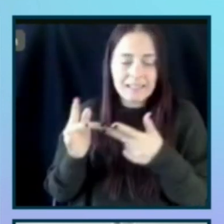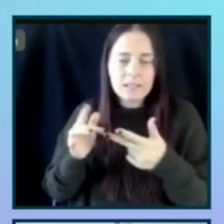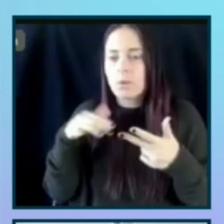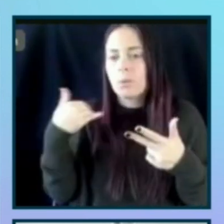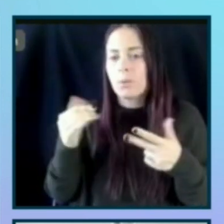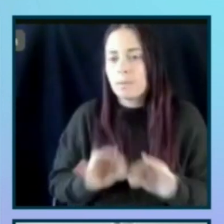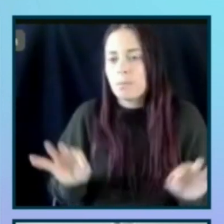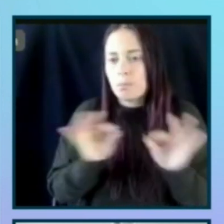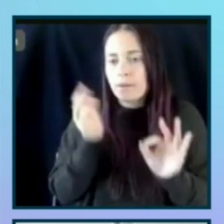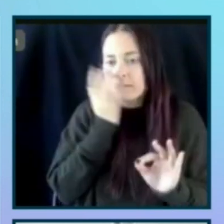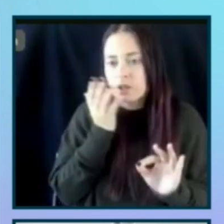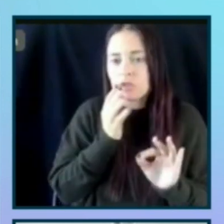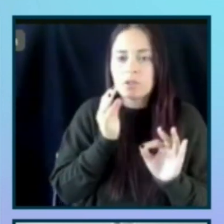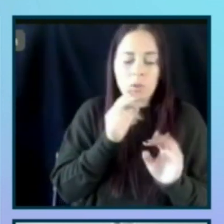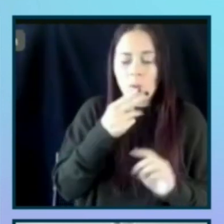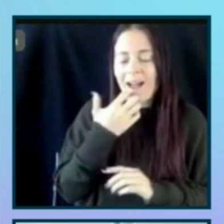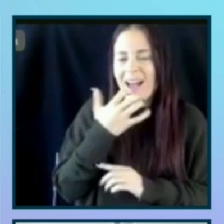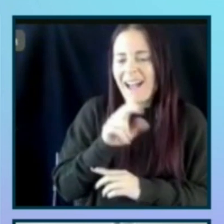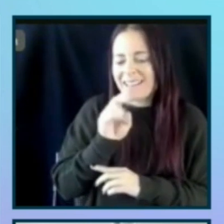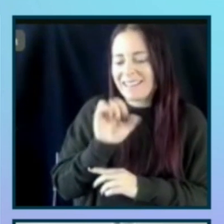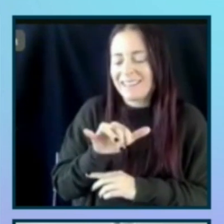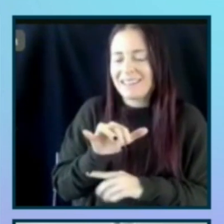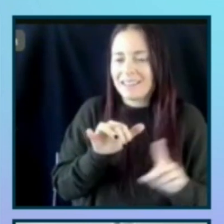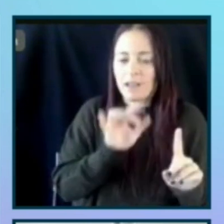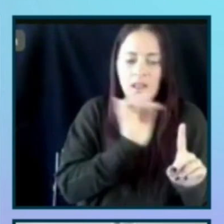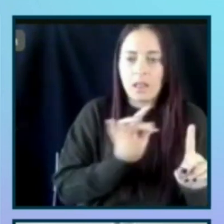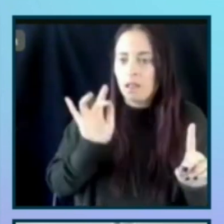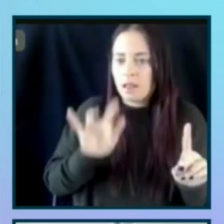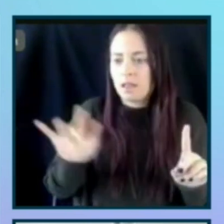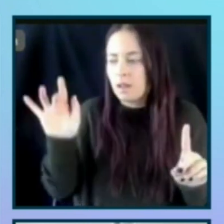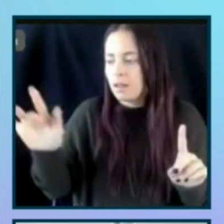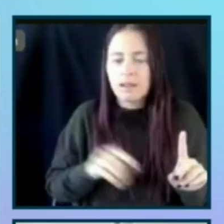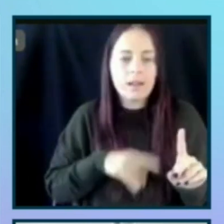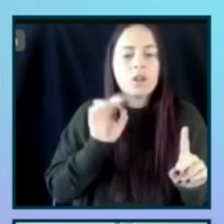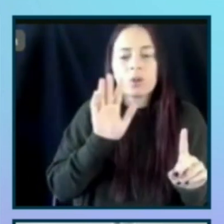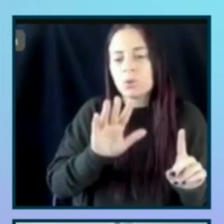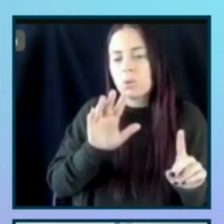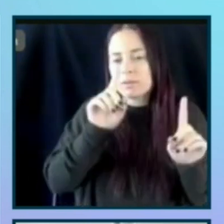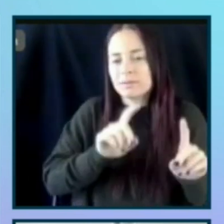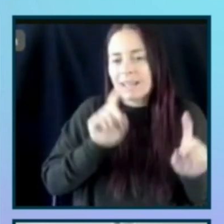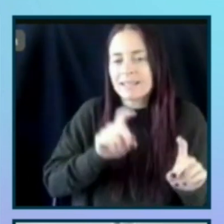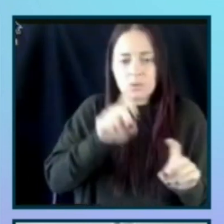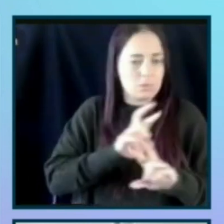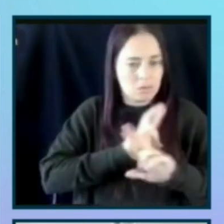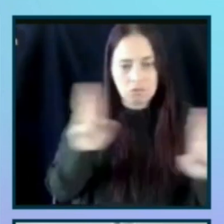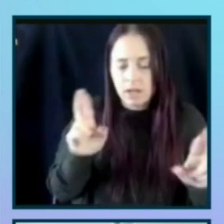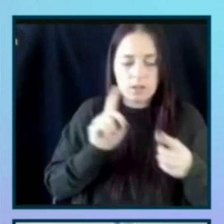it's important to make sure that your wizard is ready to hop to the next heading or hop to the next link if a participant asks for